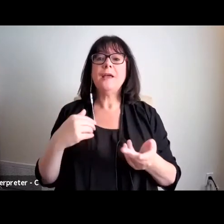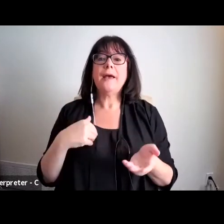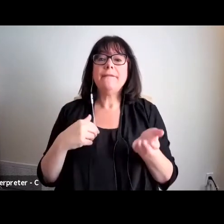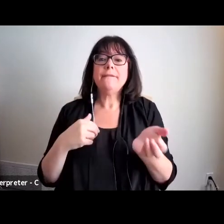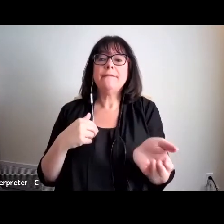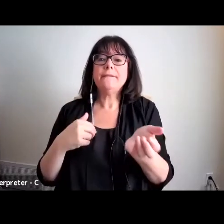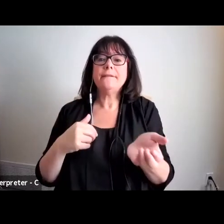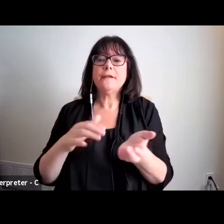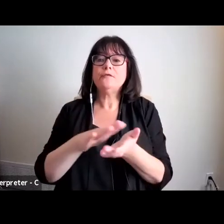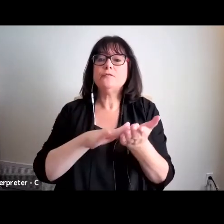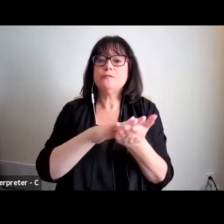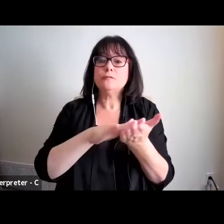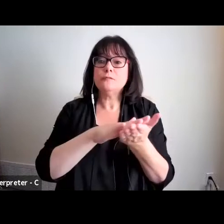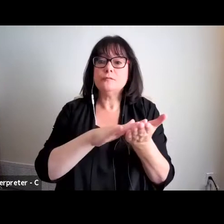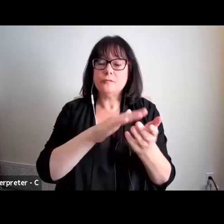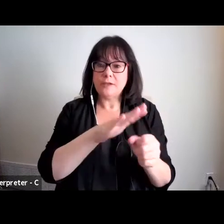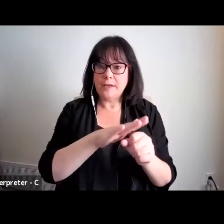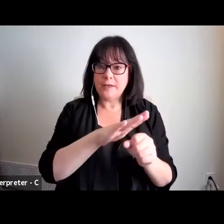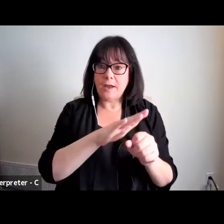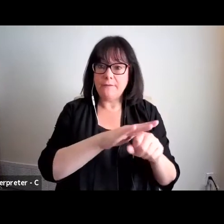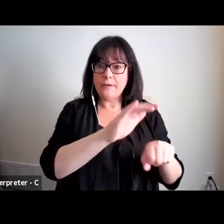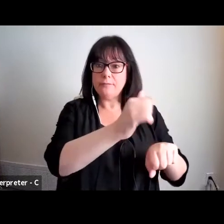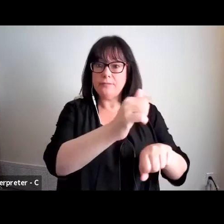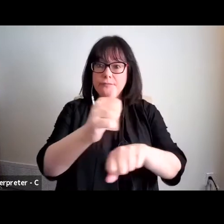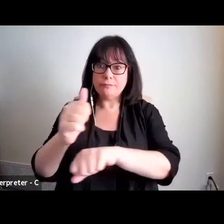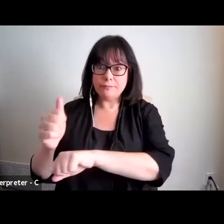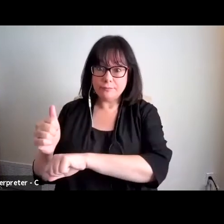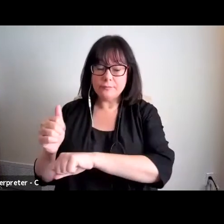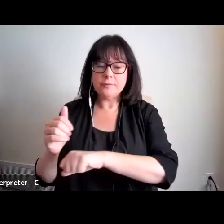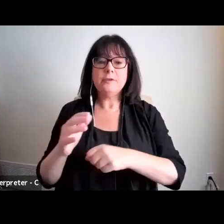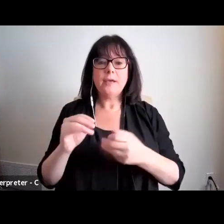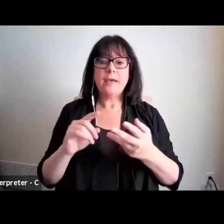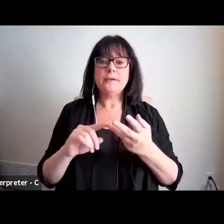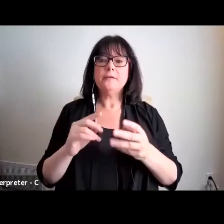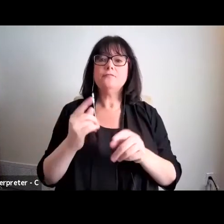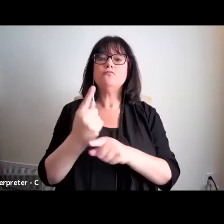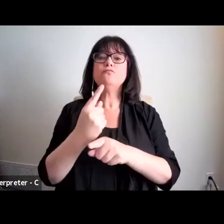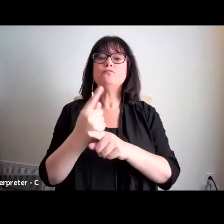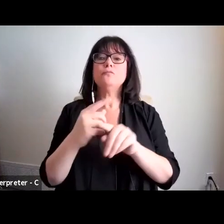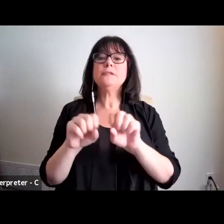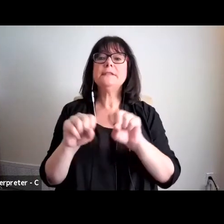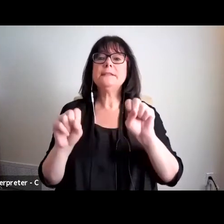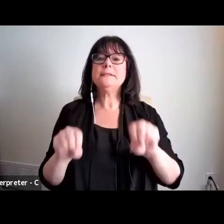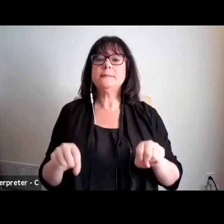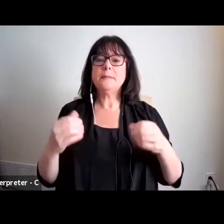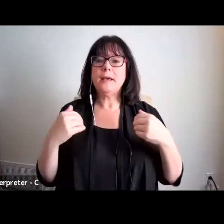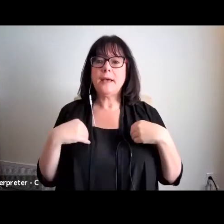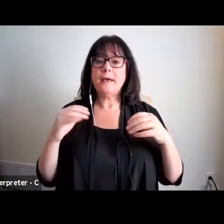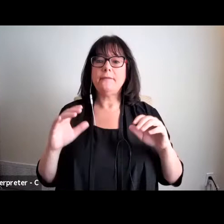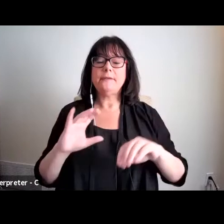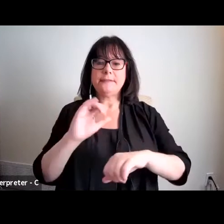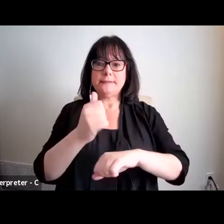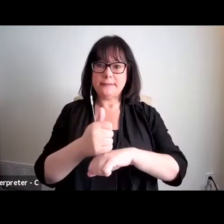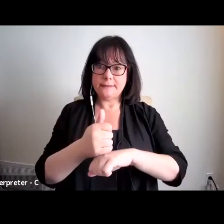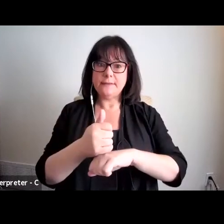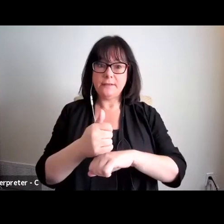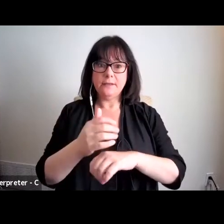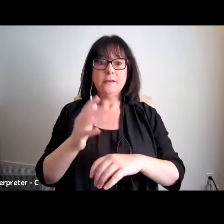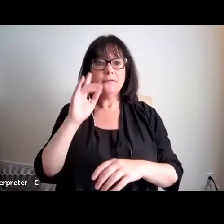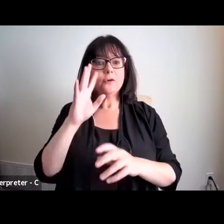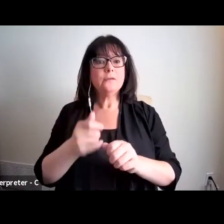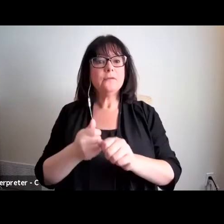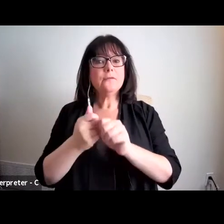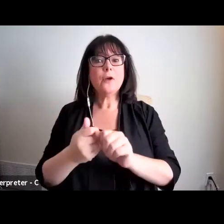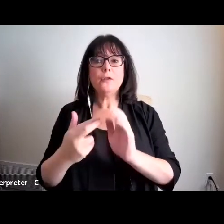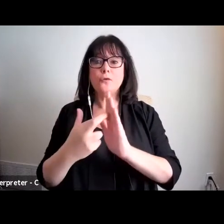sanitizers, and ensuring that all the systems are in place so that we stay within those prescribed limits on how people